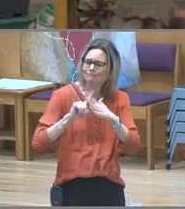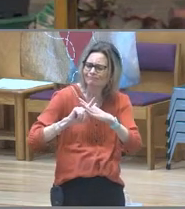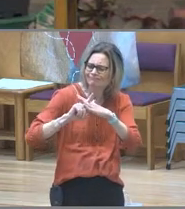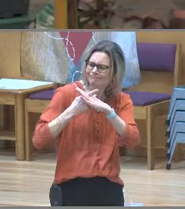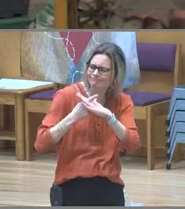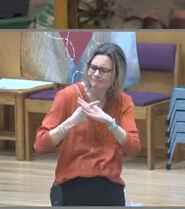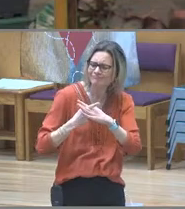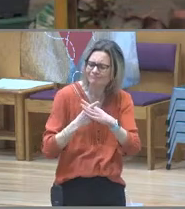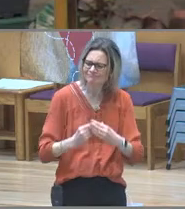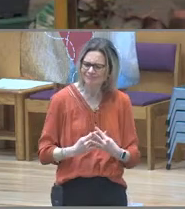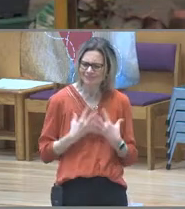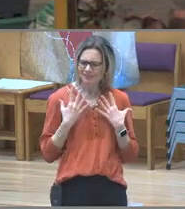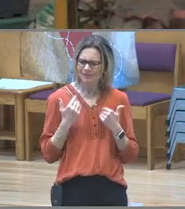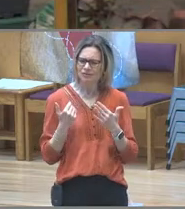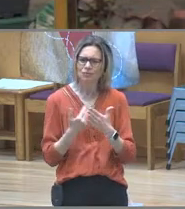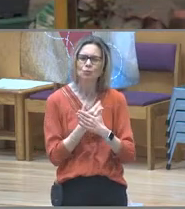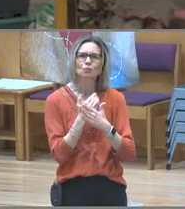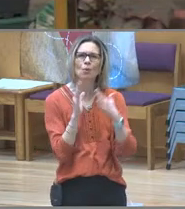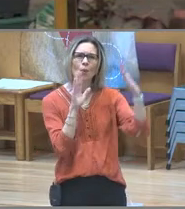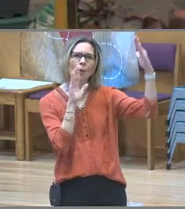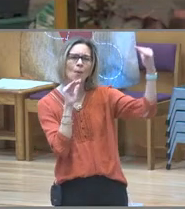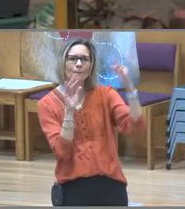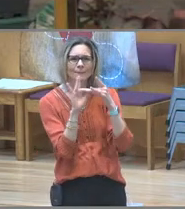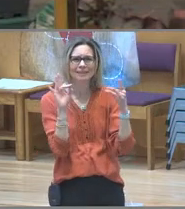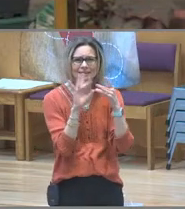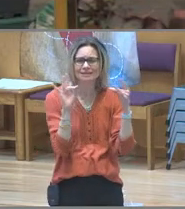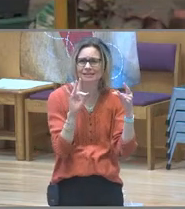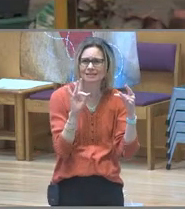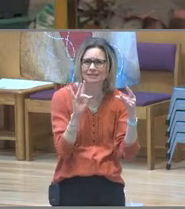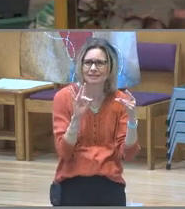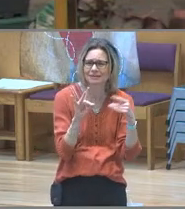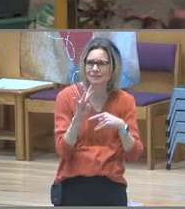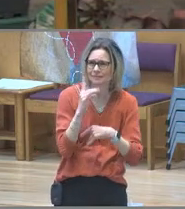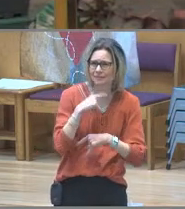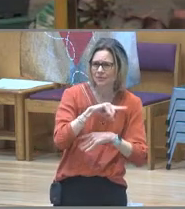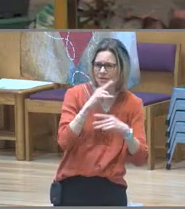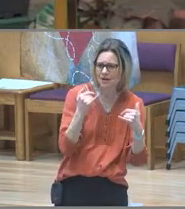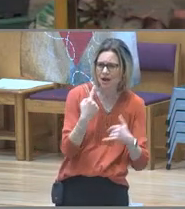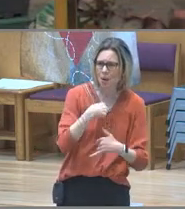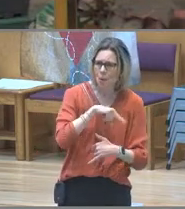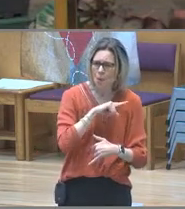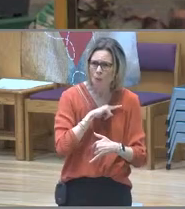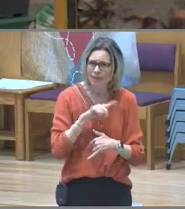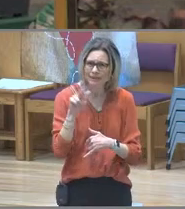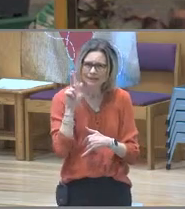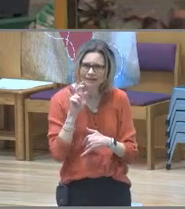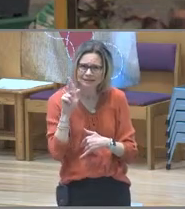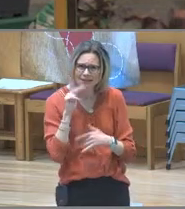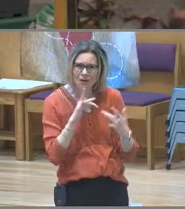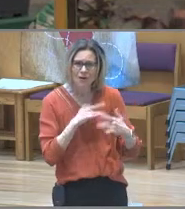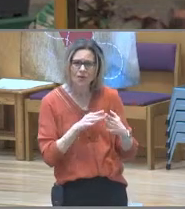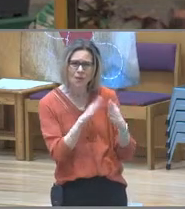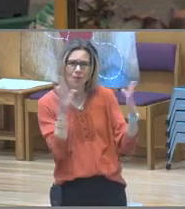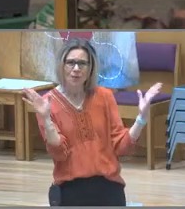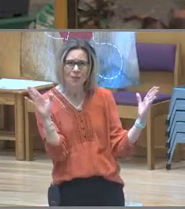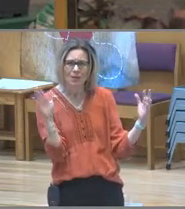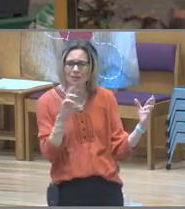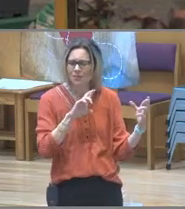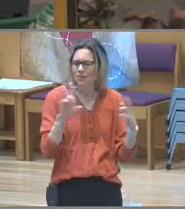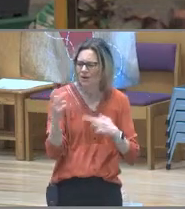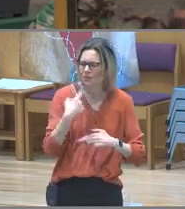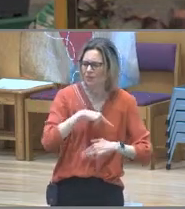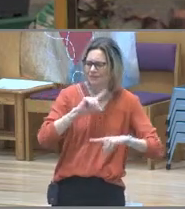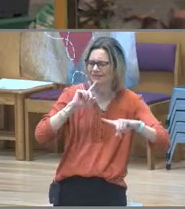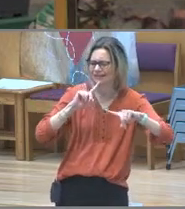hope-filled message. Speak to us now. We listen, hearts open and ready, and we